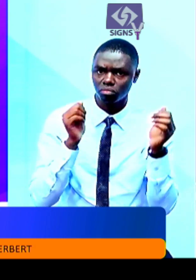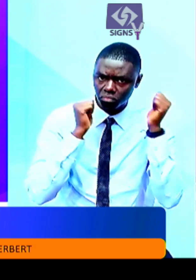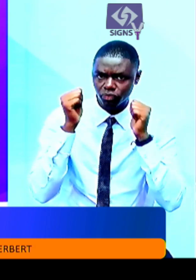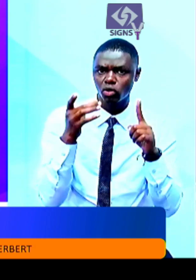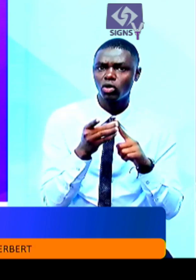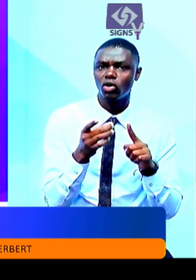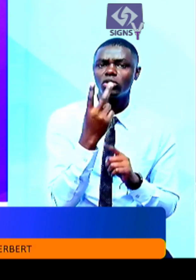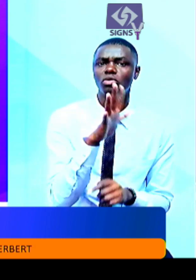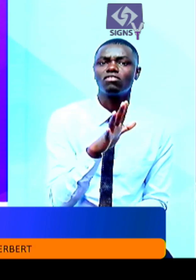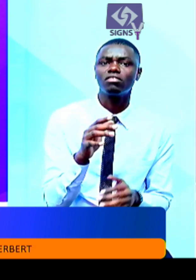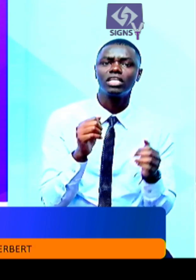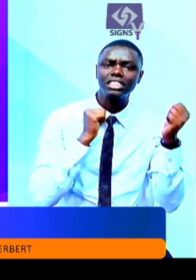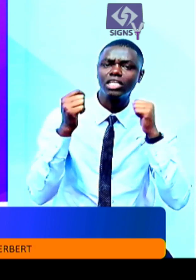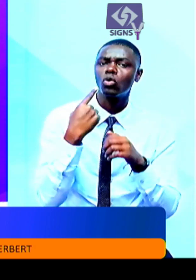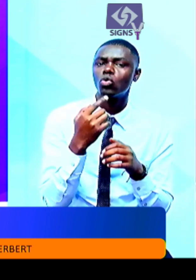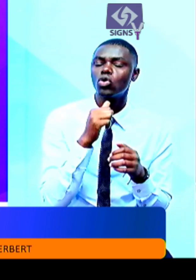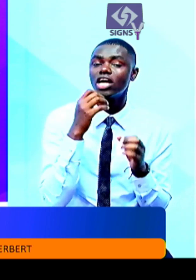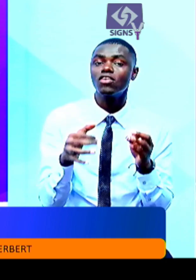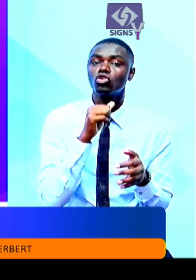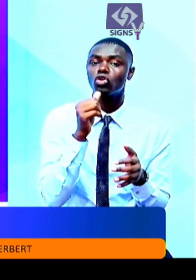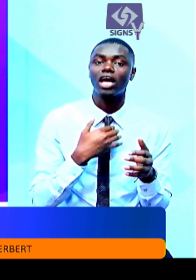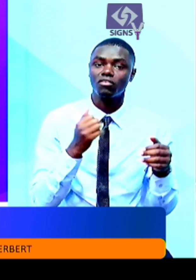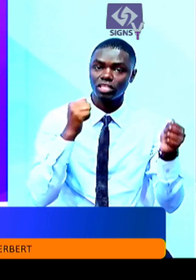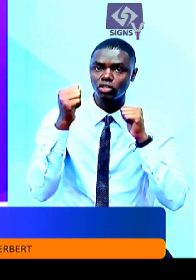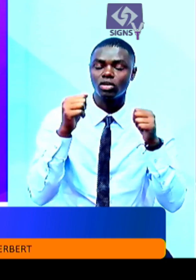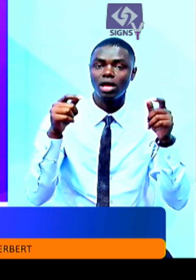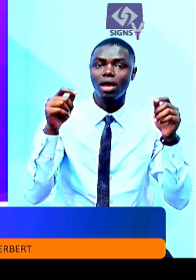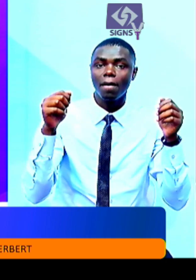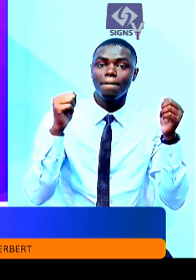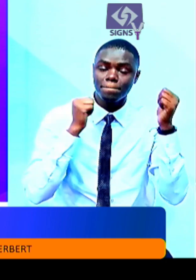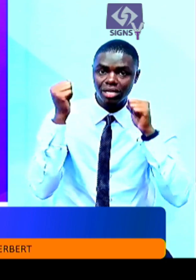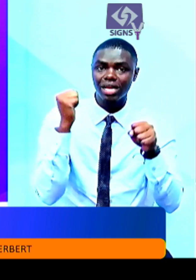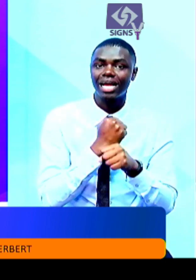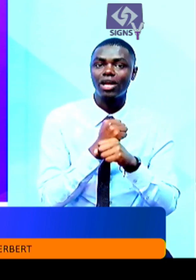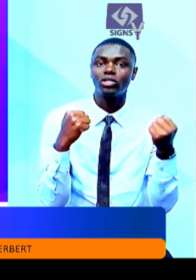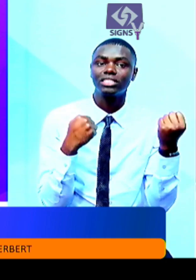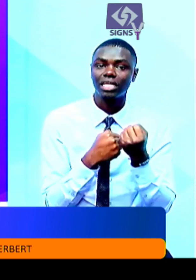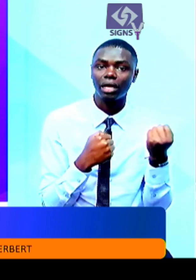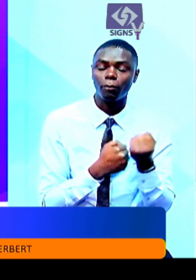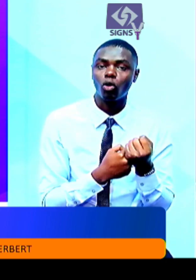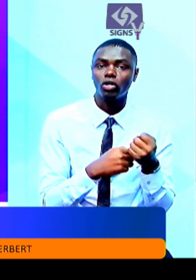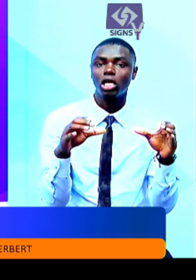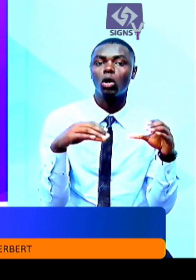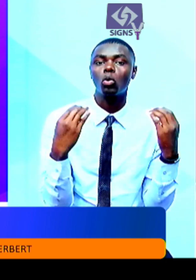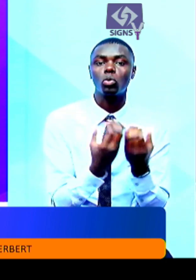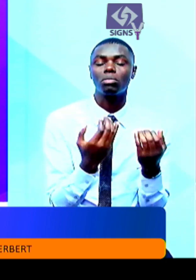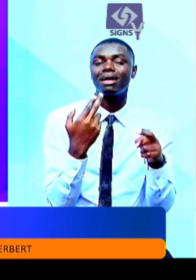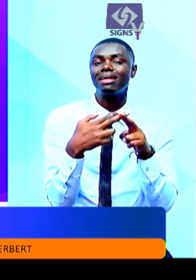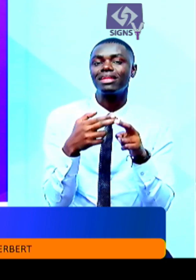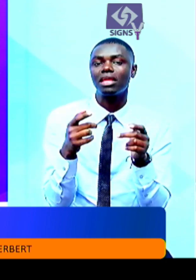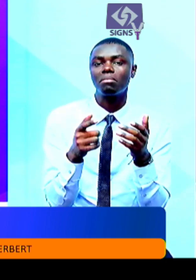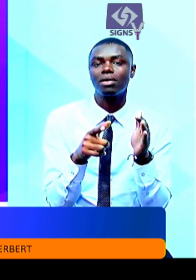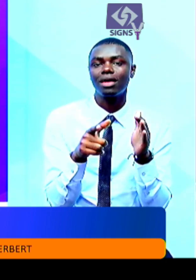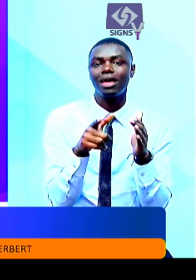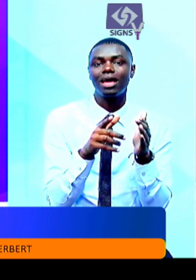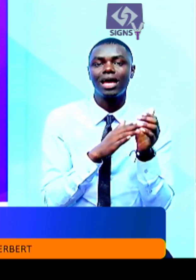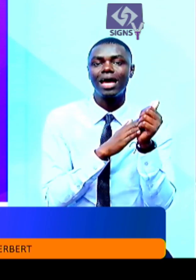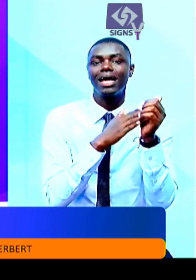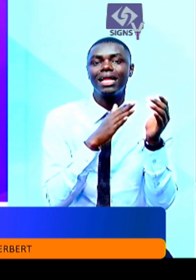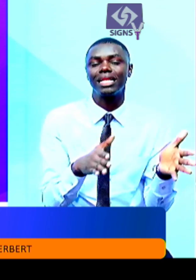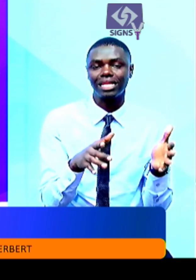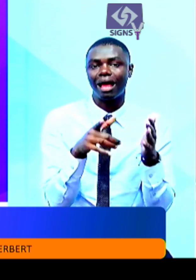who is their general? If they don't have the general, the military cannot support a amorphous group called leaderless. So Raila